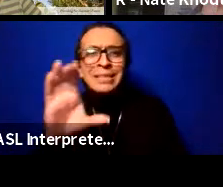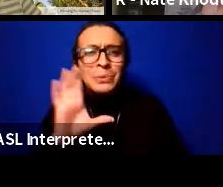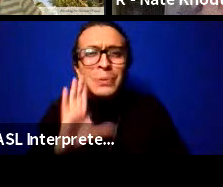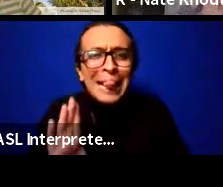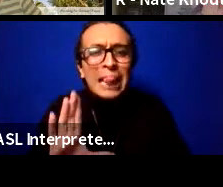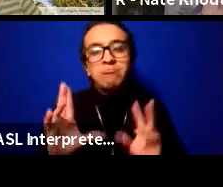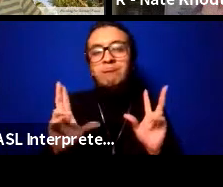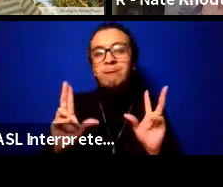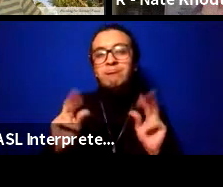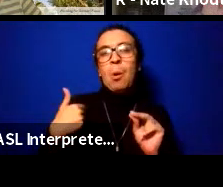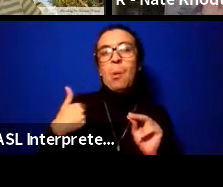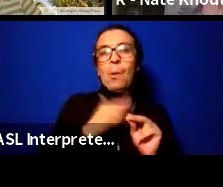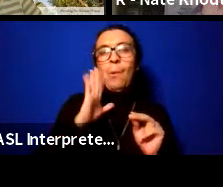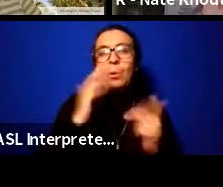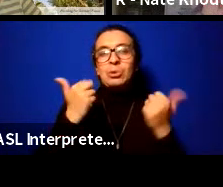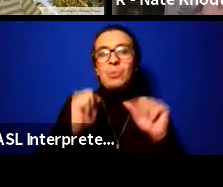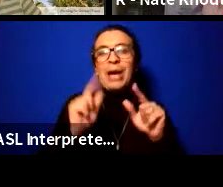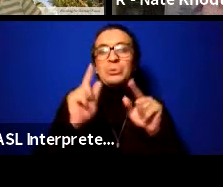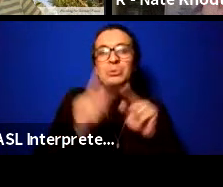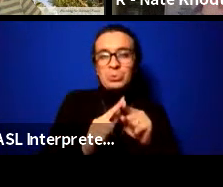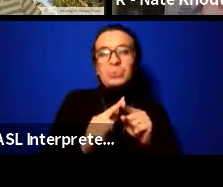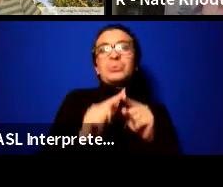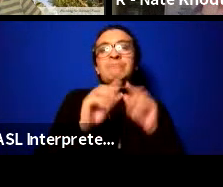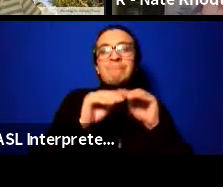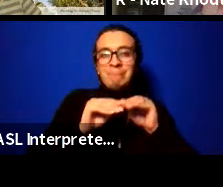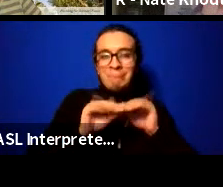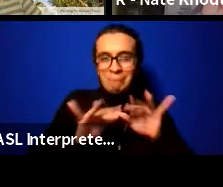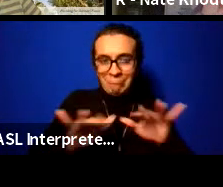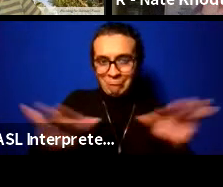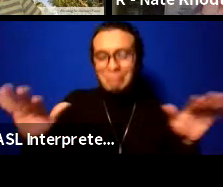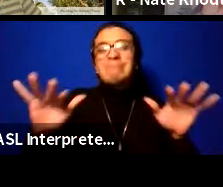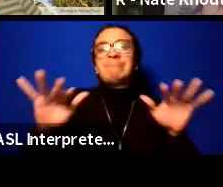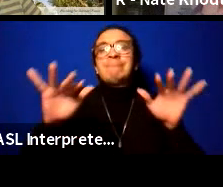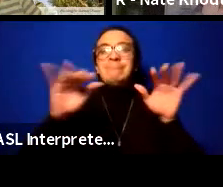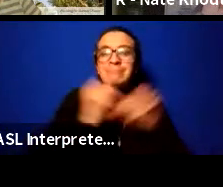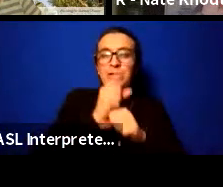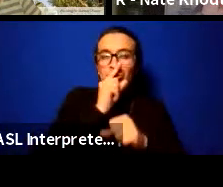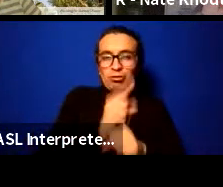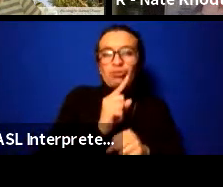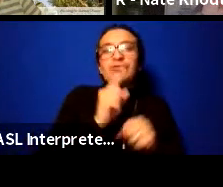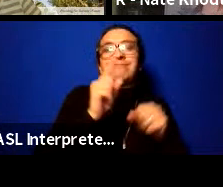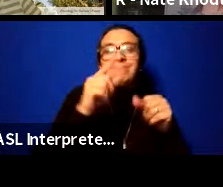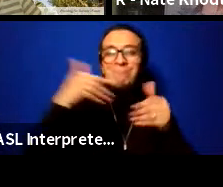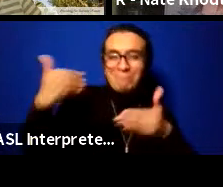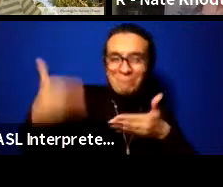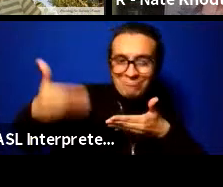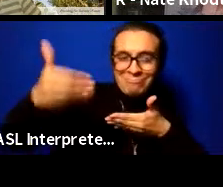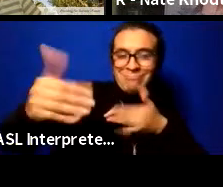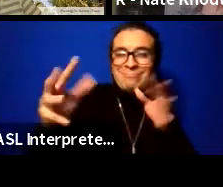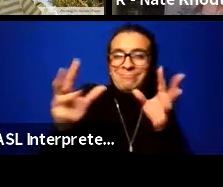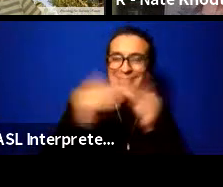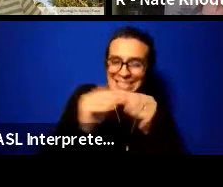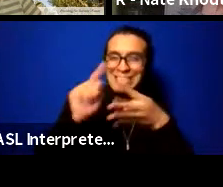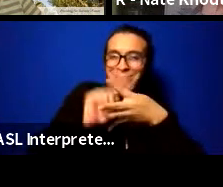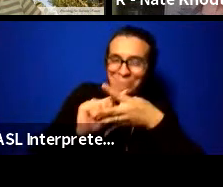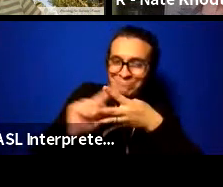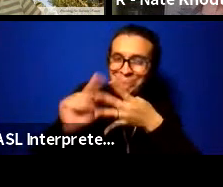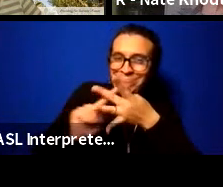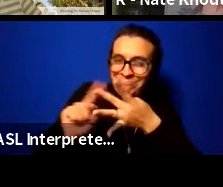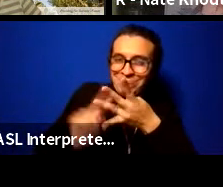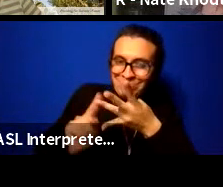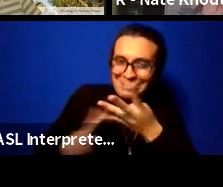layered approach, but again, it will be based on a lot of the discussions that will happen in these groups. The final thing I want to mention is that